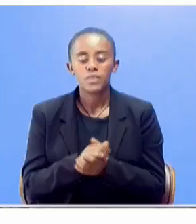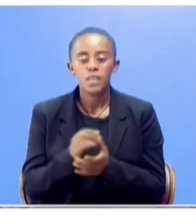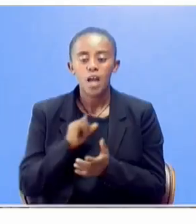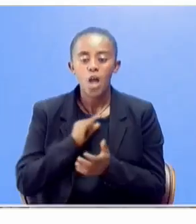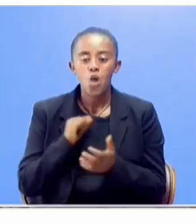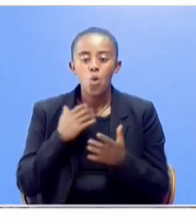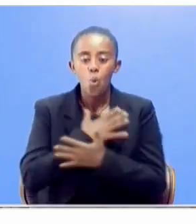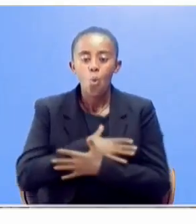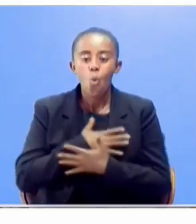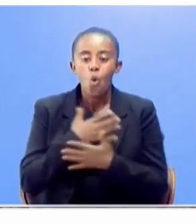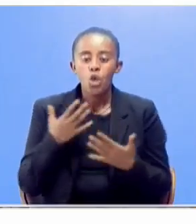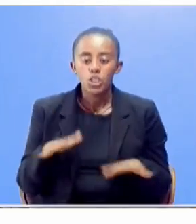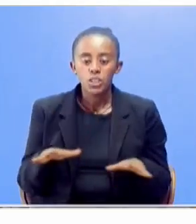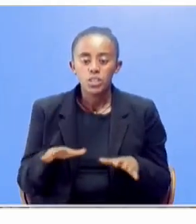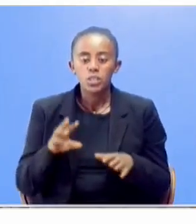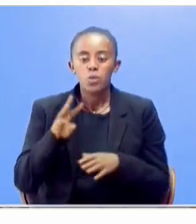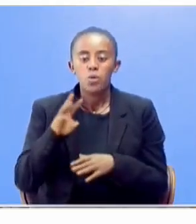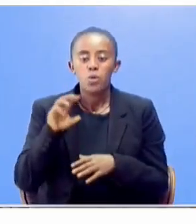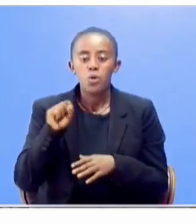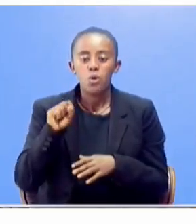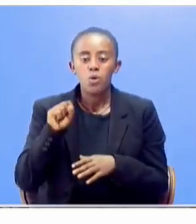washed